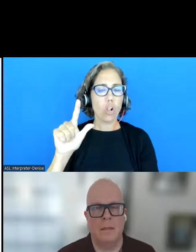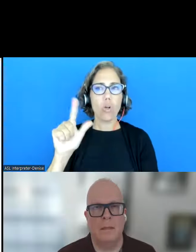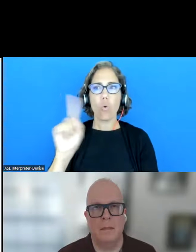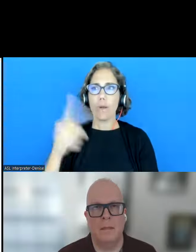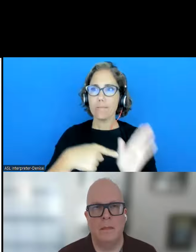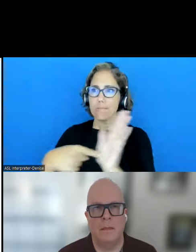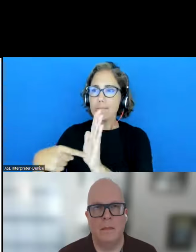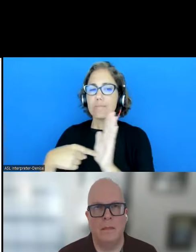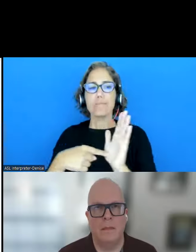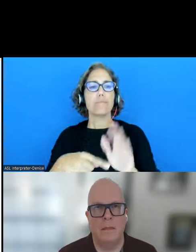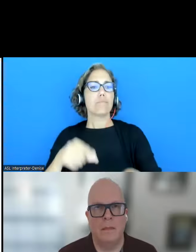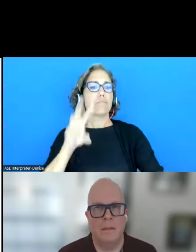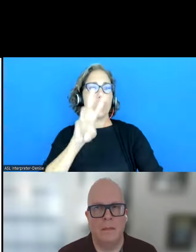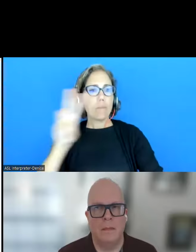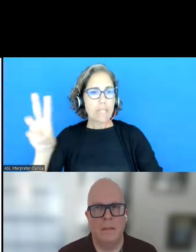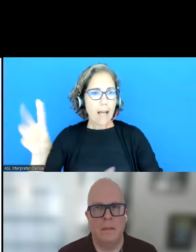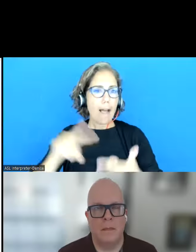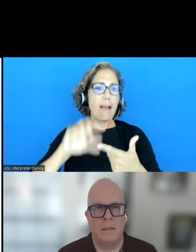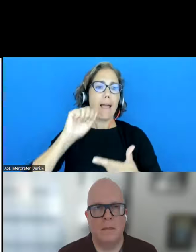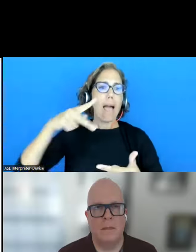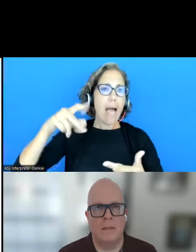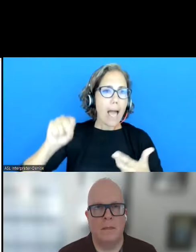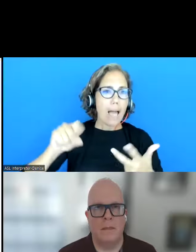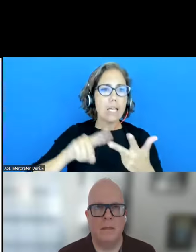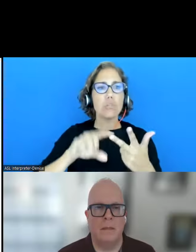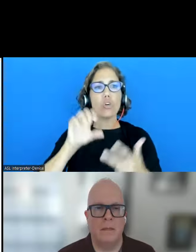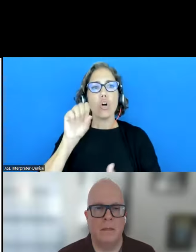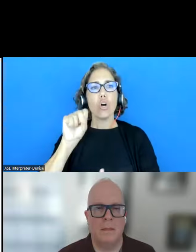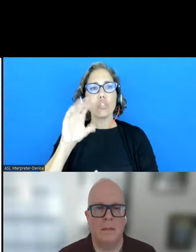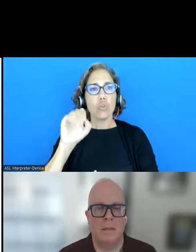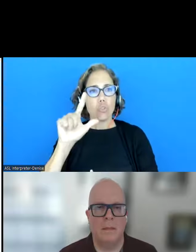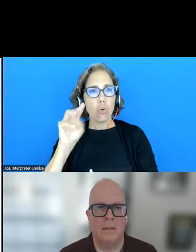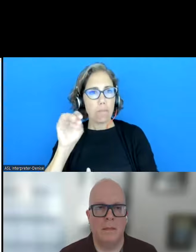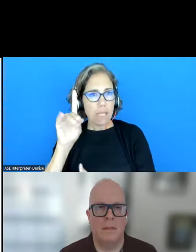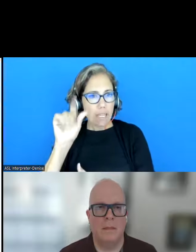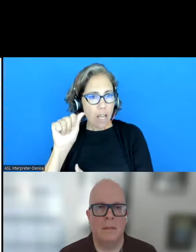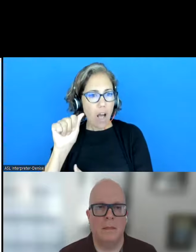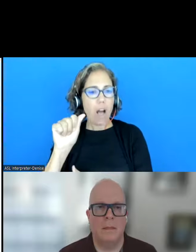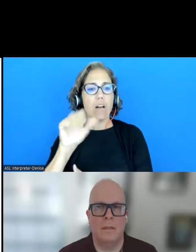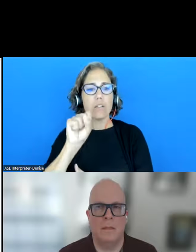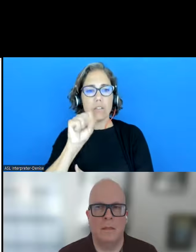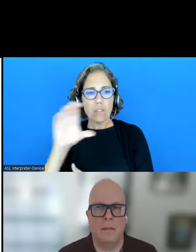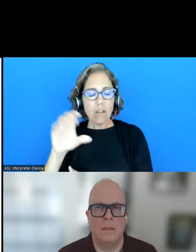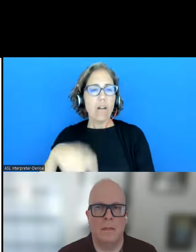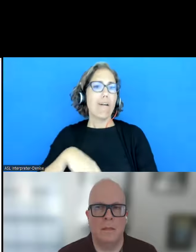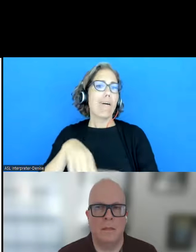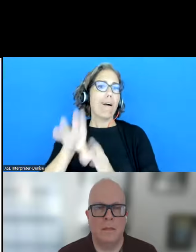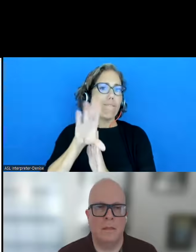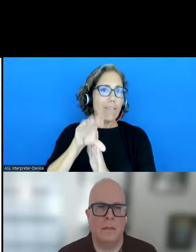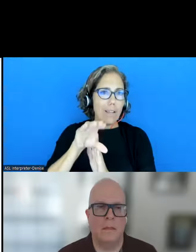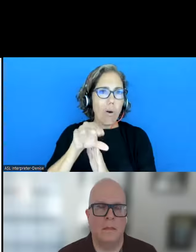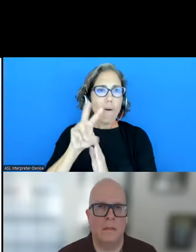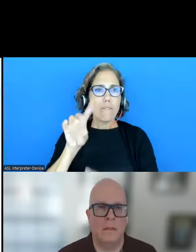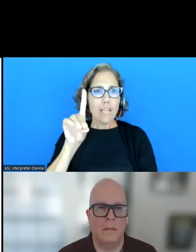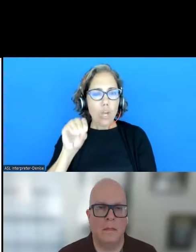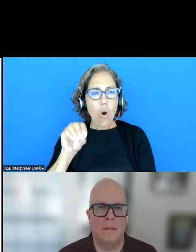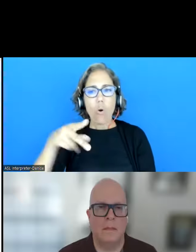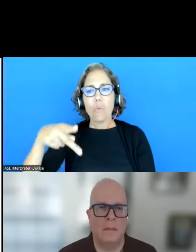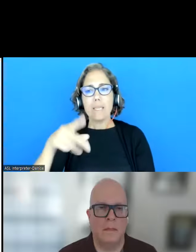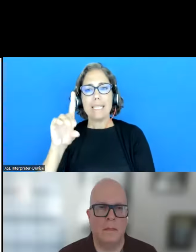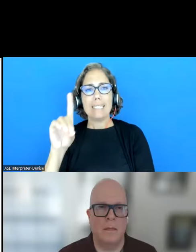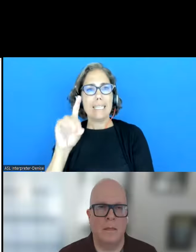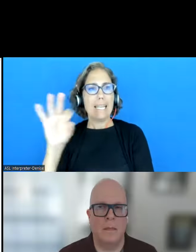apps, marketing emails, social media, multimedia contents like videos, audios, PDFs,